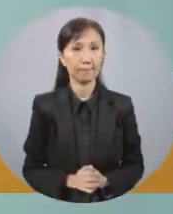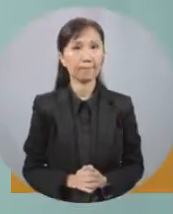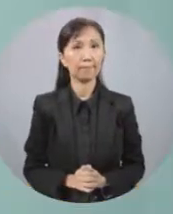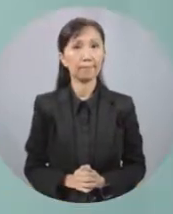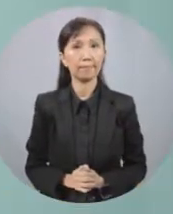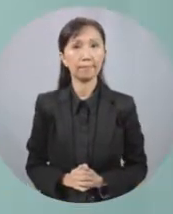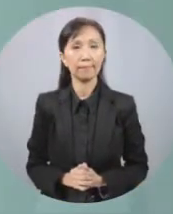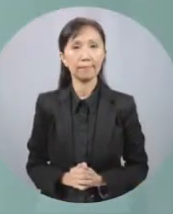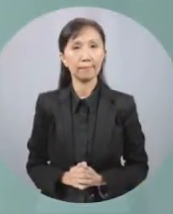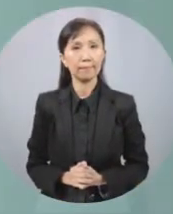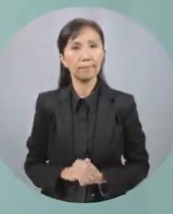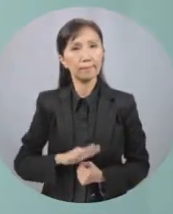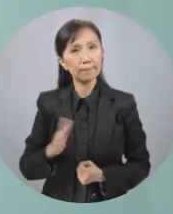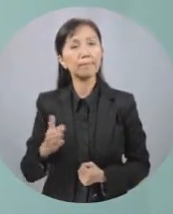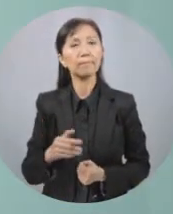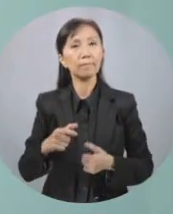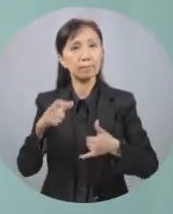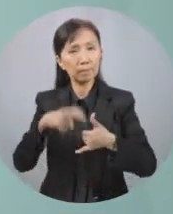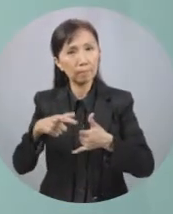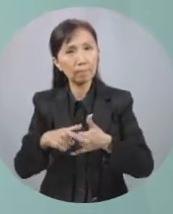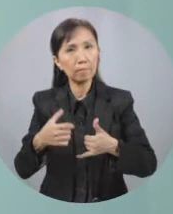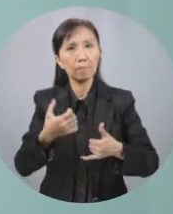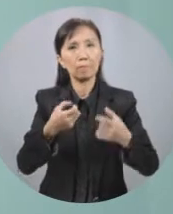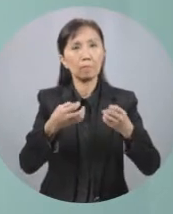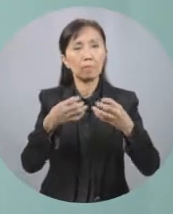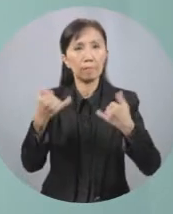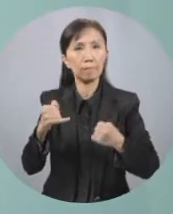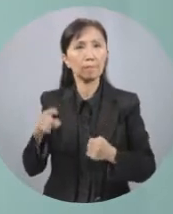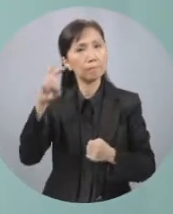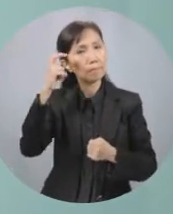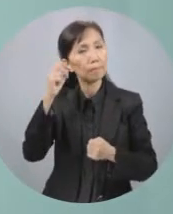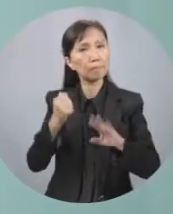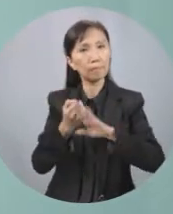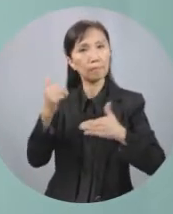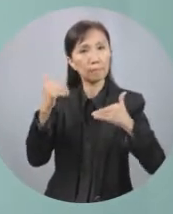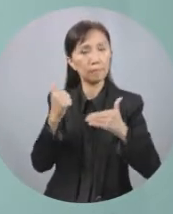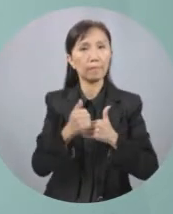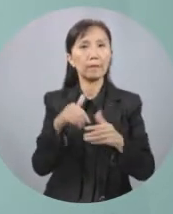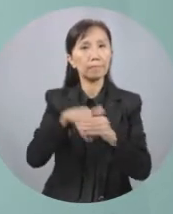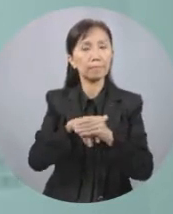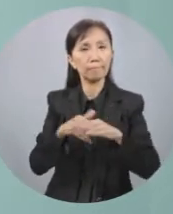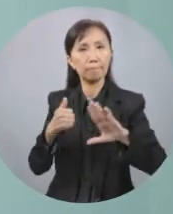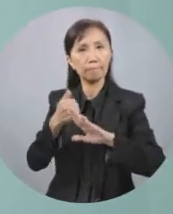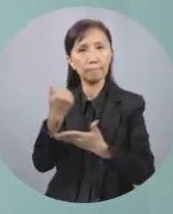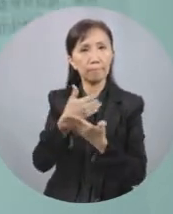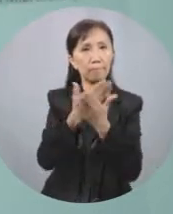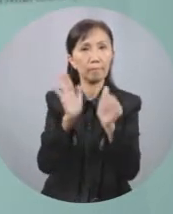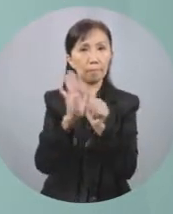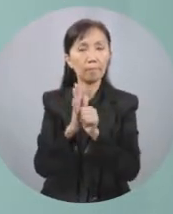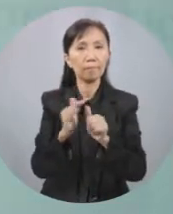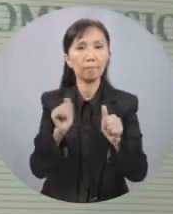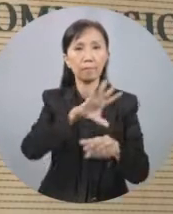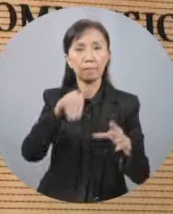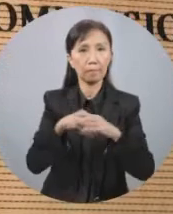of both parties. Nevertheless, if a case is not conciliated, the complainant may apply to the Commission for other